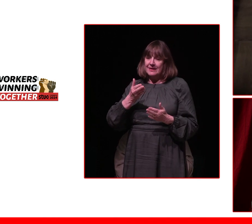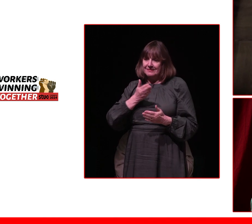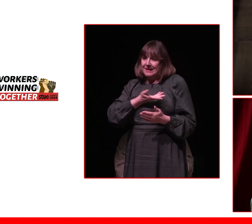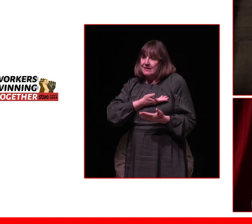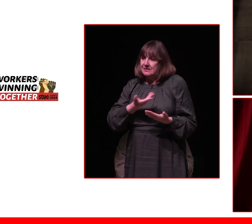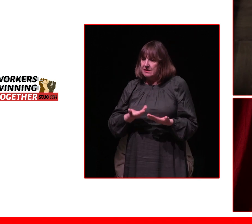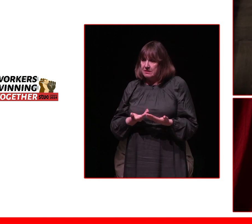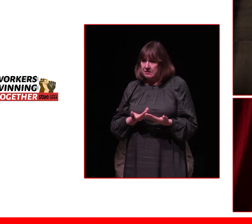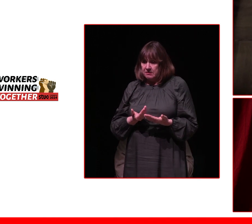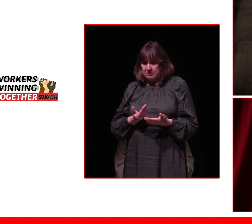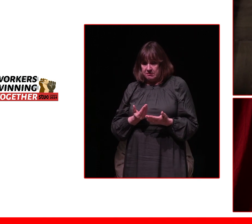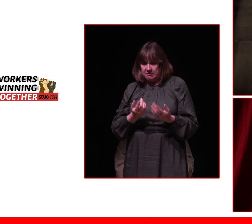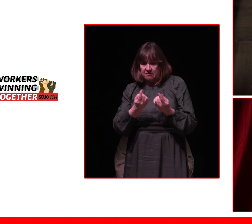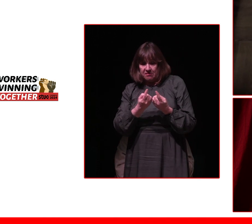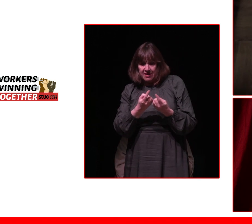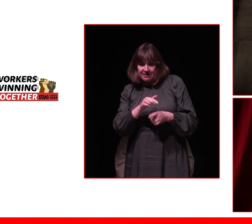left.